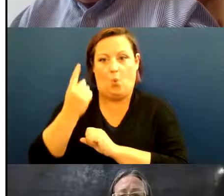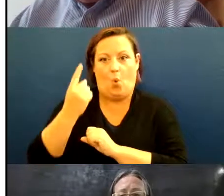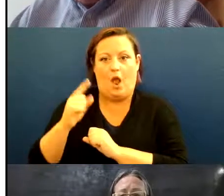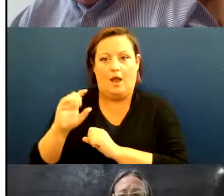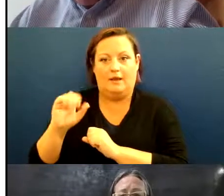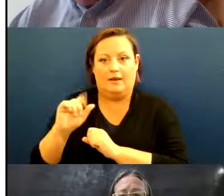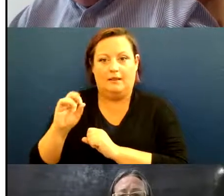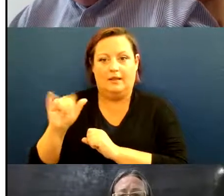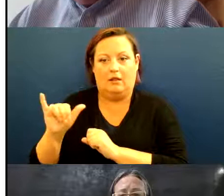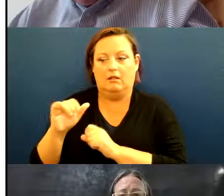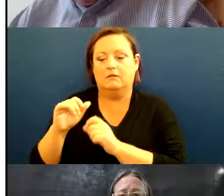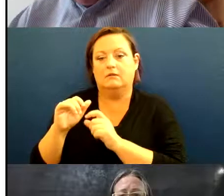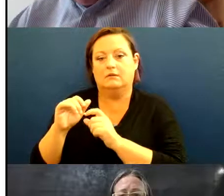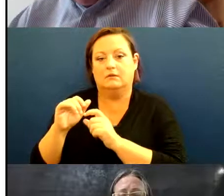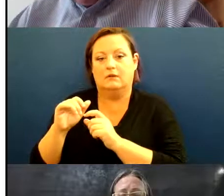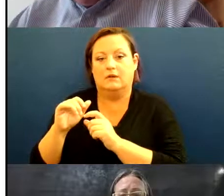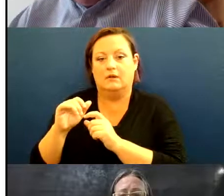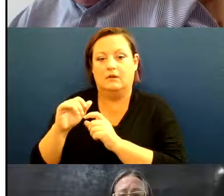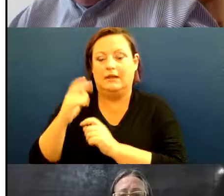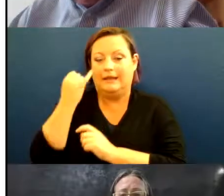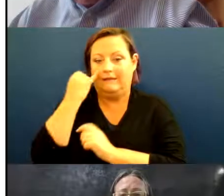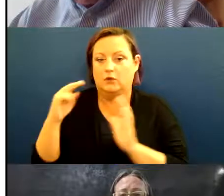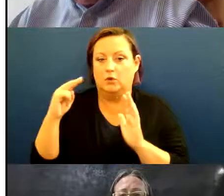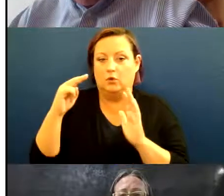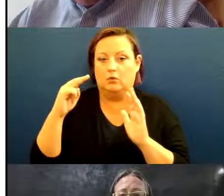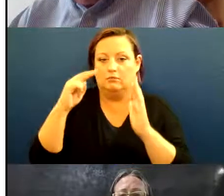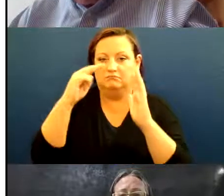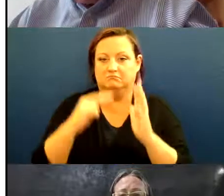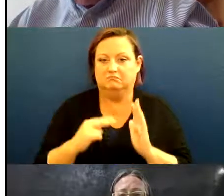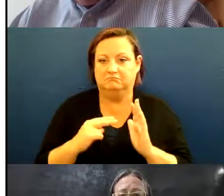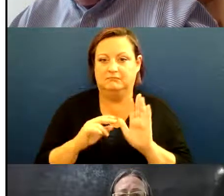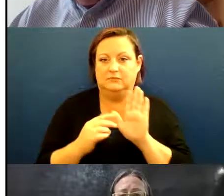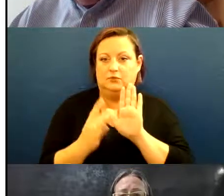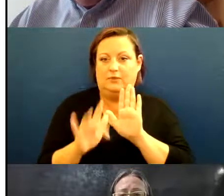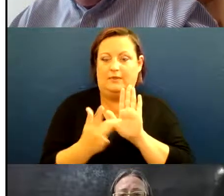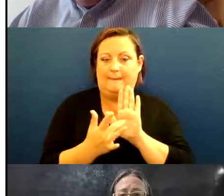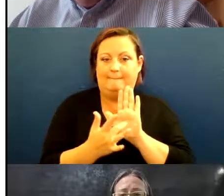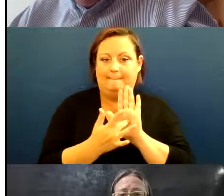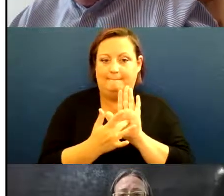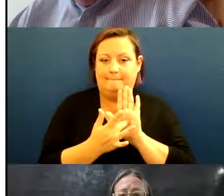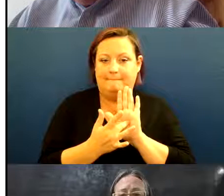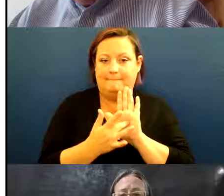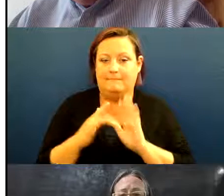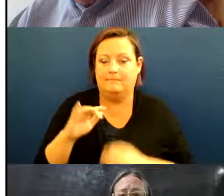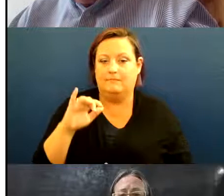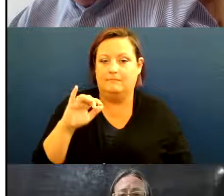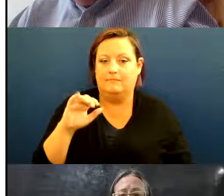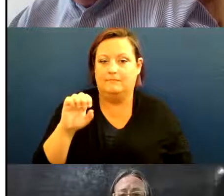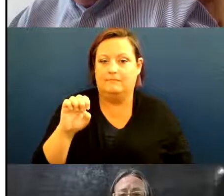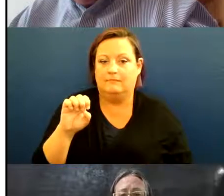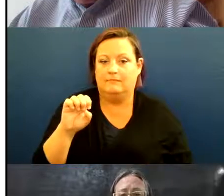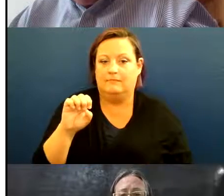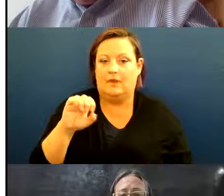cause the phenotype. If you look down in the middle, junctional EB, JEB, can be caused